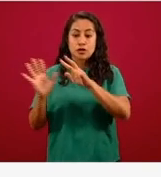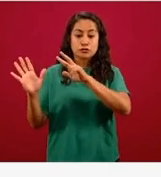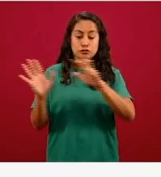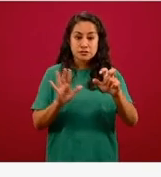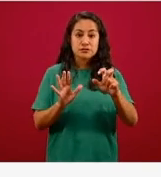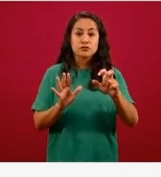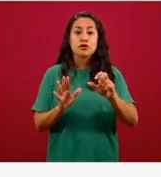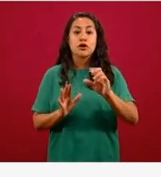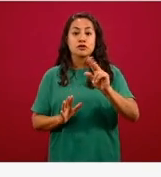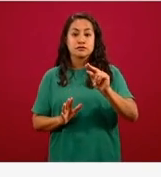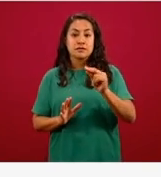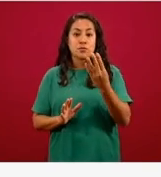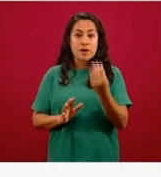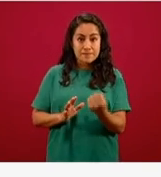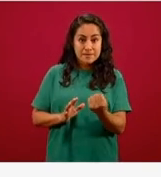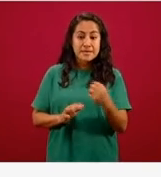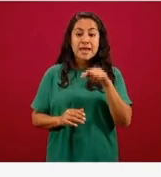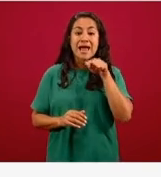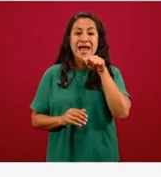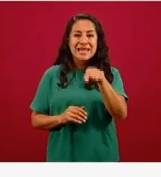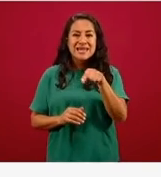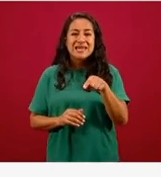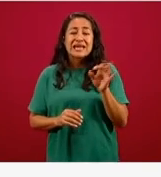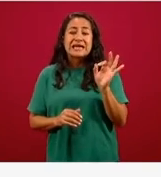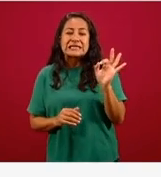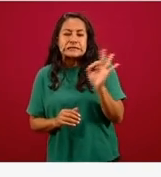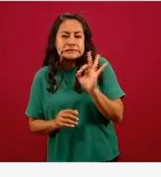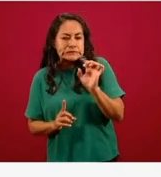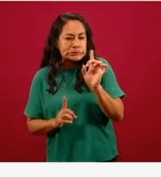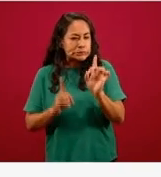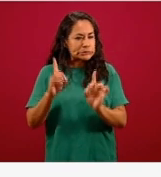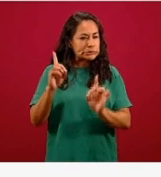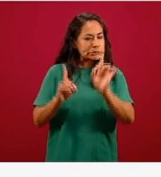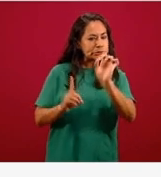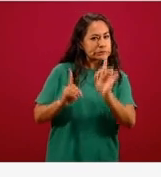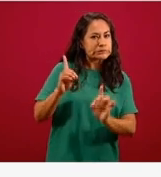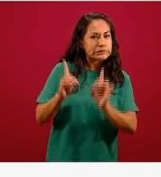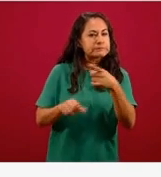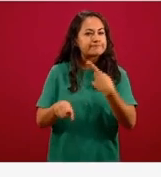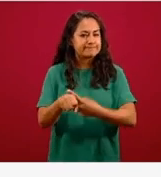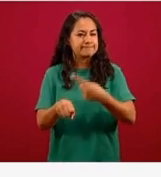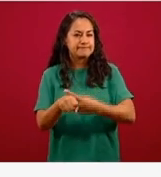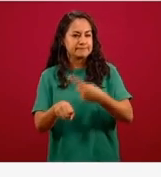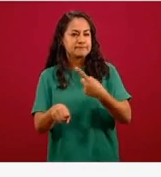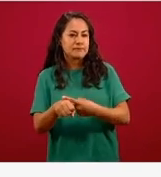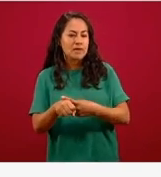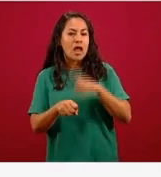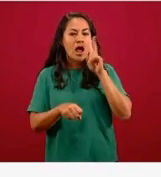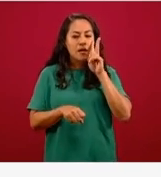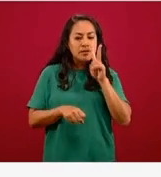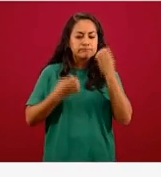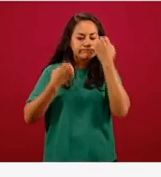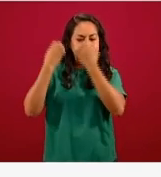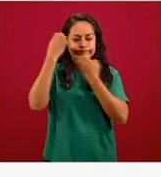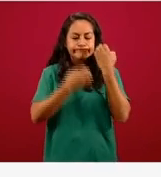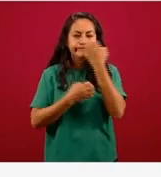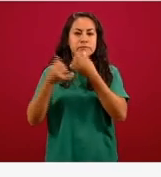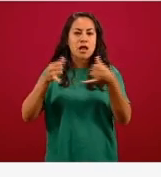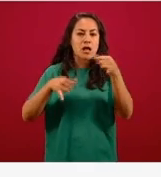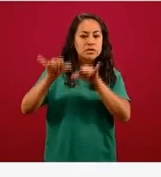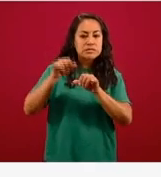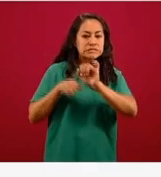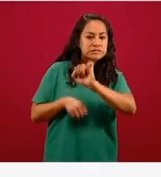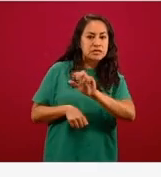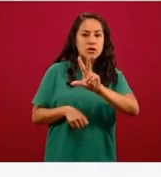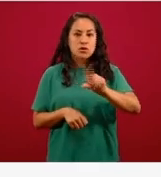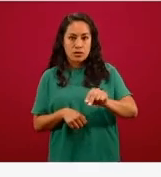7,889 suspect cases. This is a cumulative number, meaning, and these